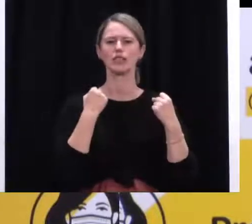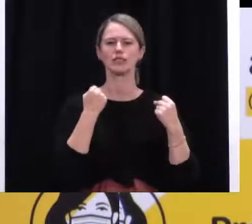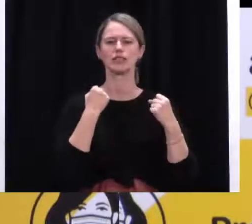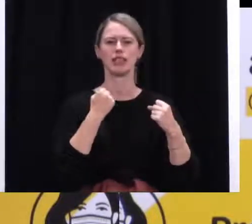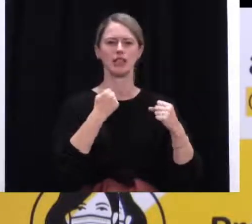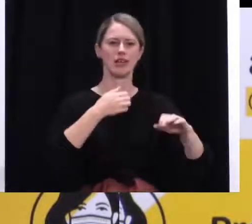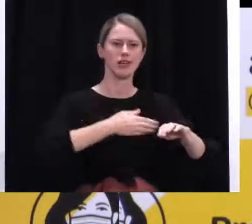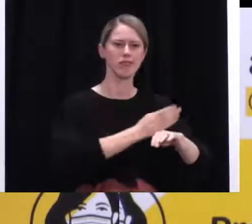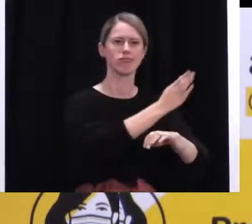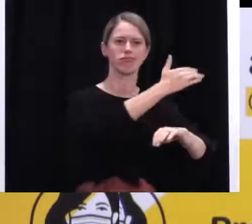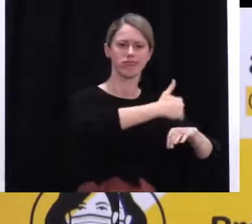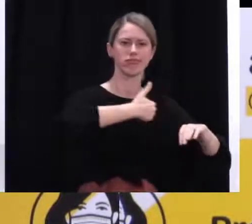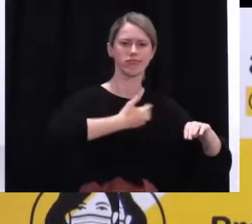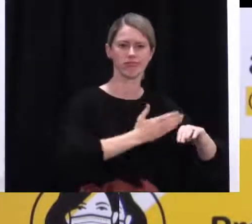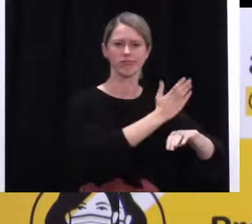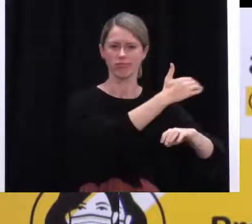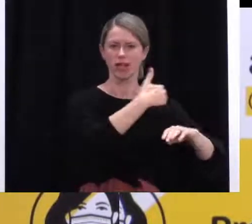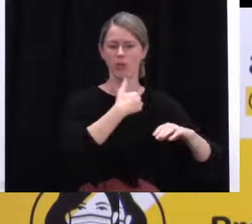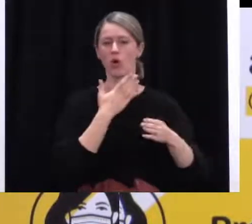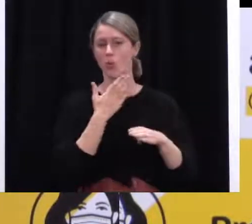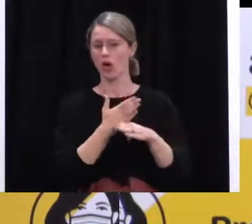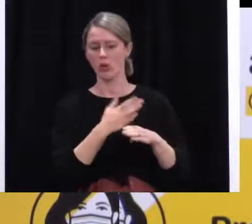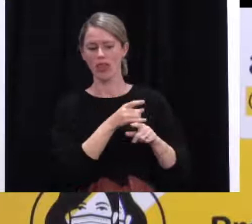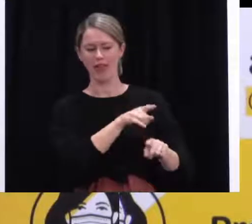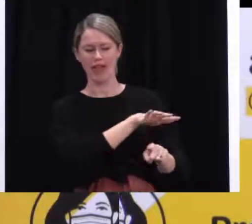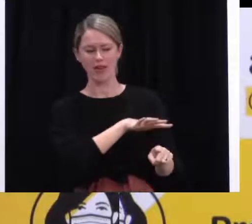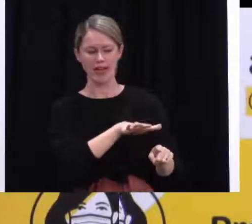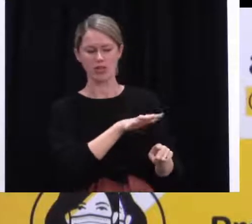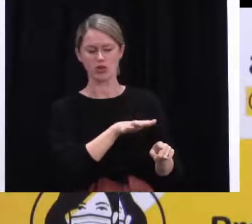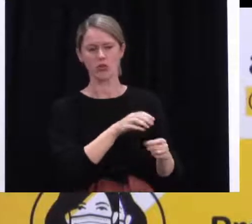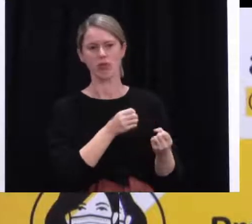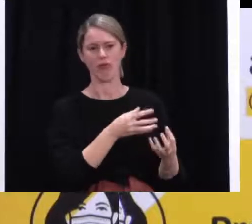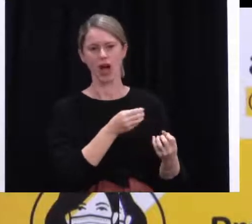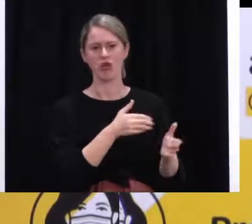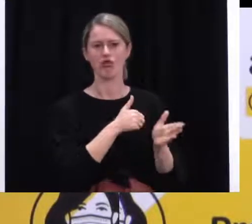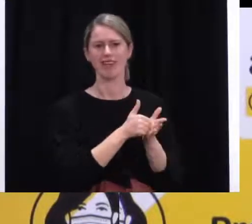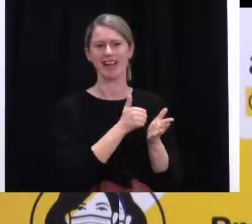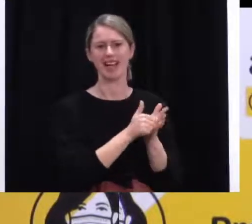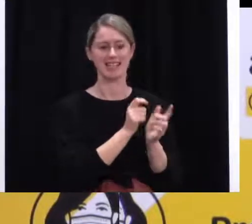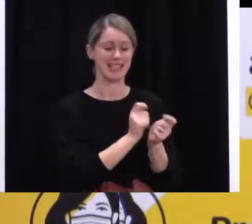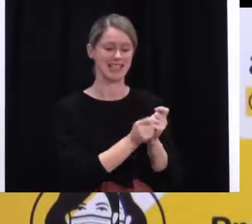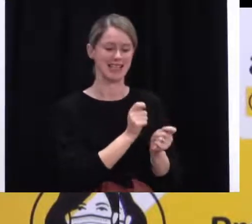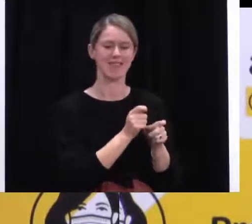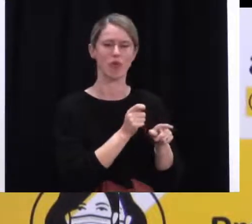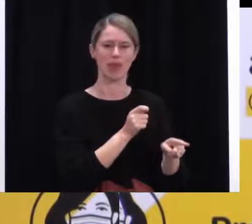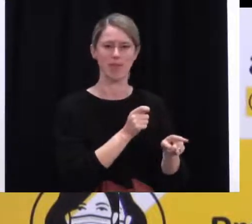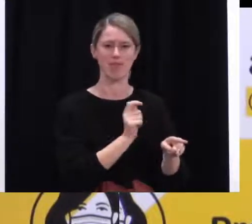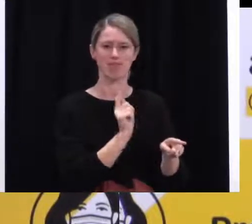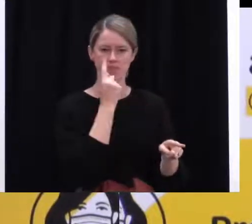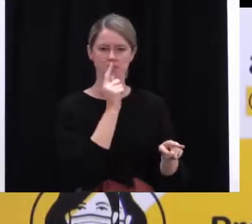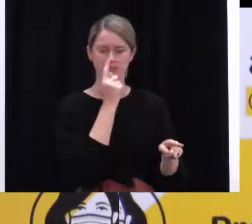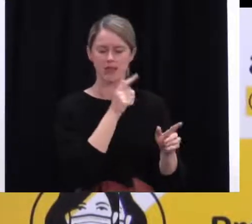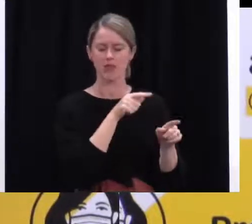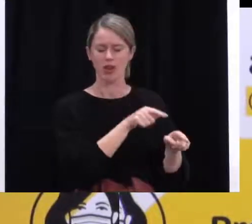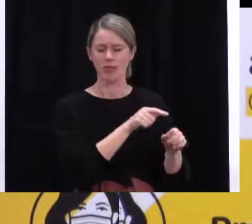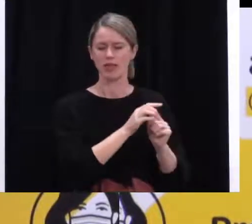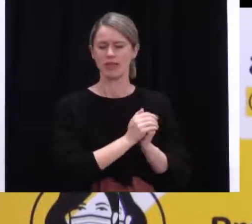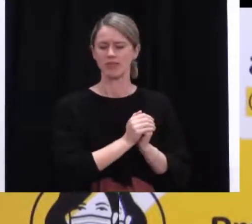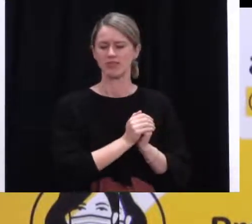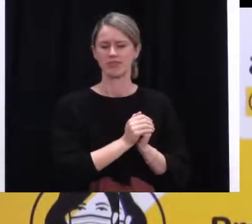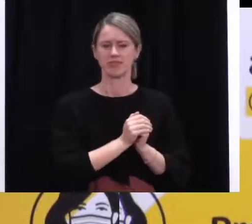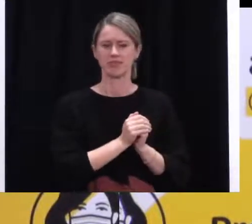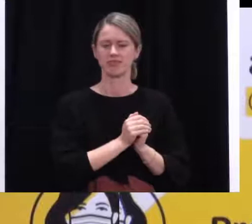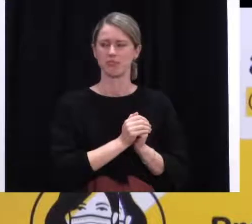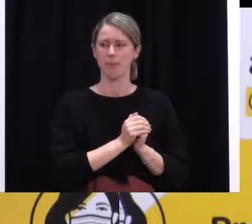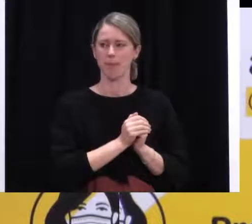the border, we are working with the transport and logistics industry to make tests more readily available for all those who are doing that. And doing everything